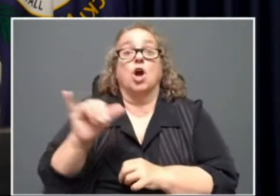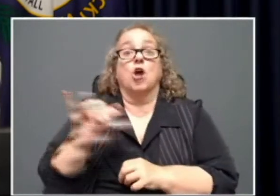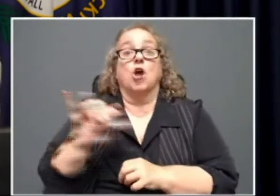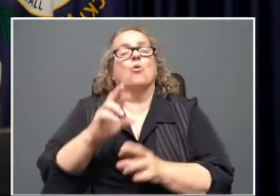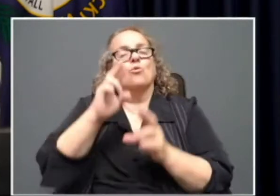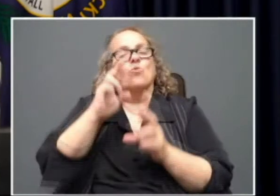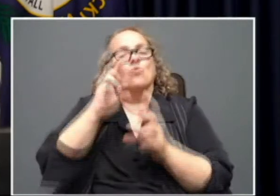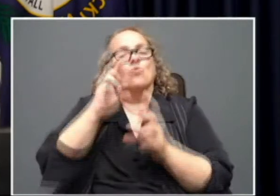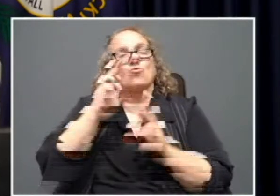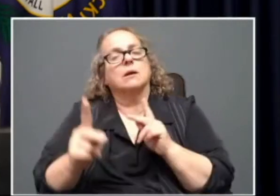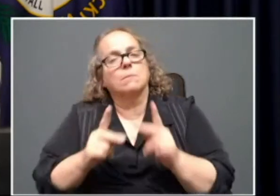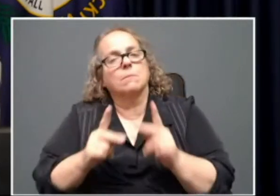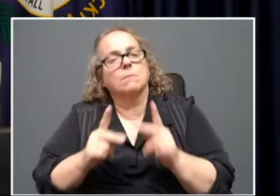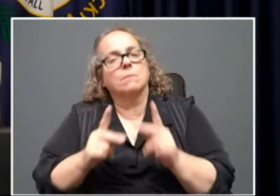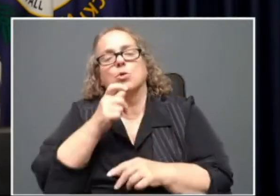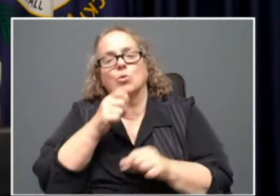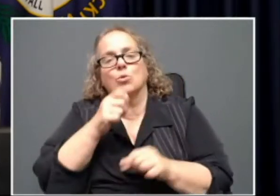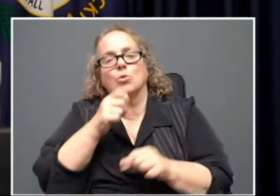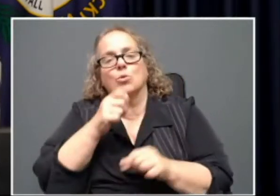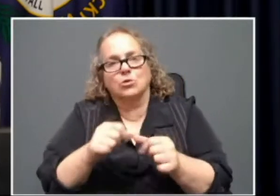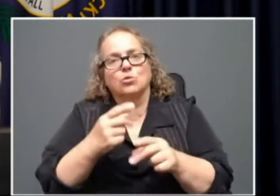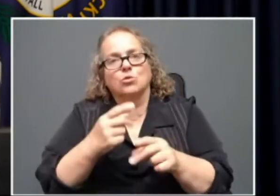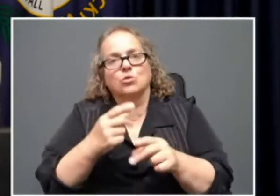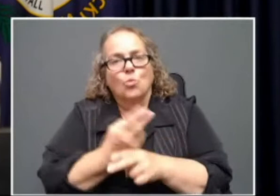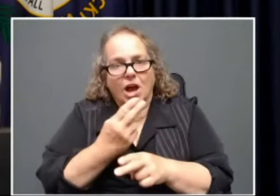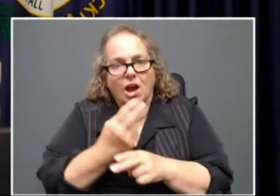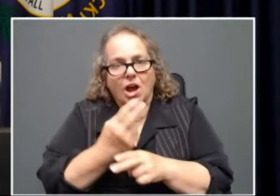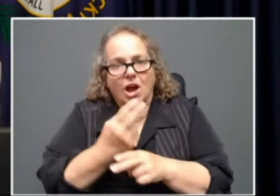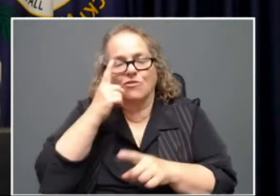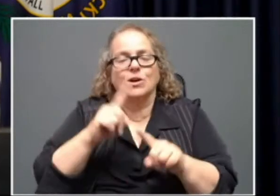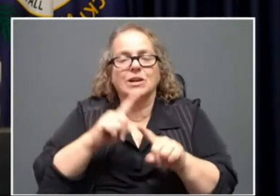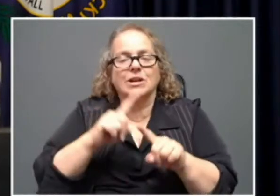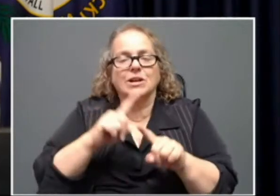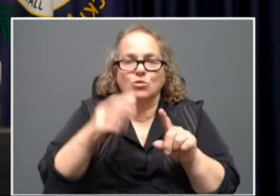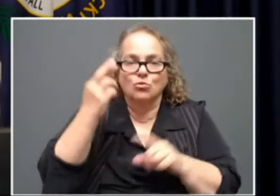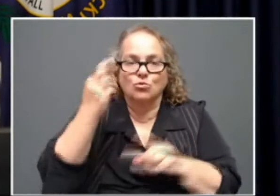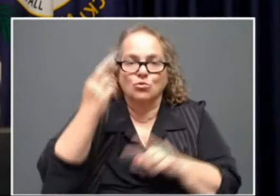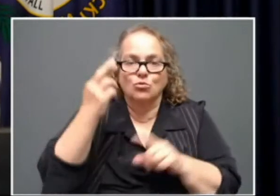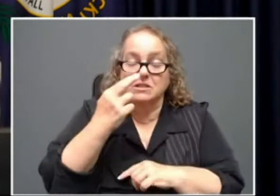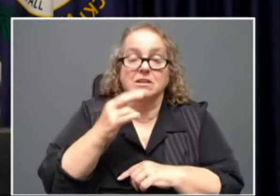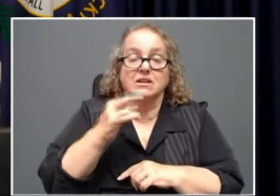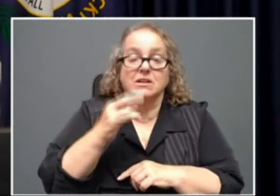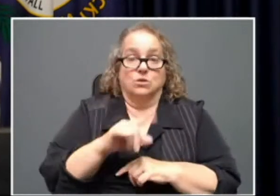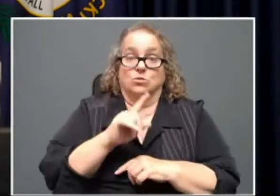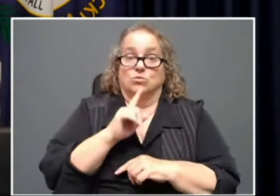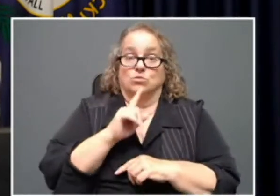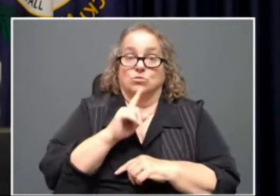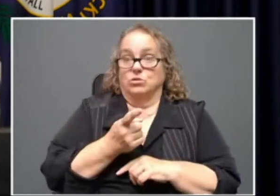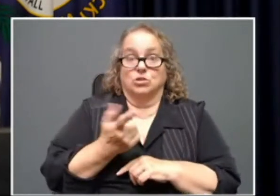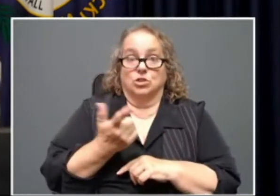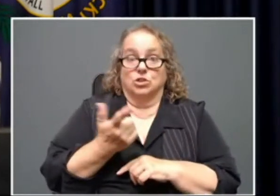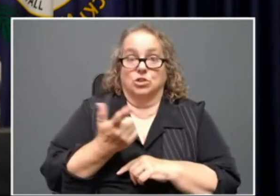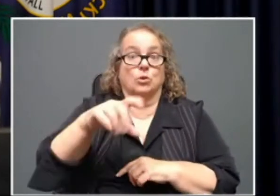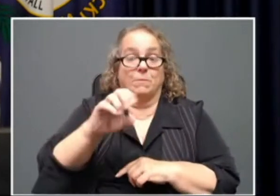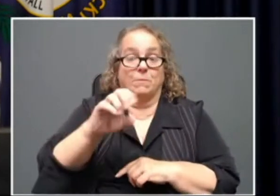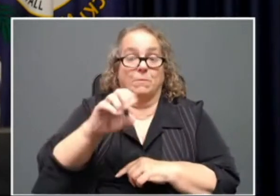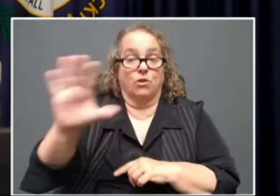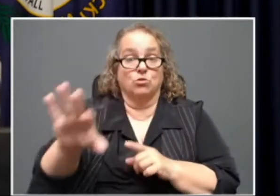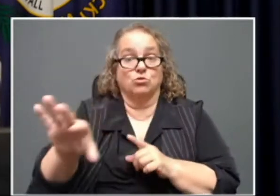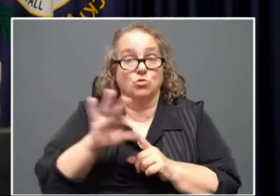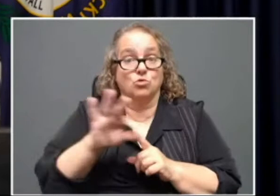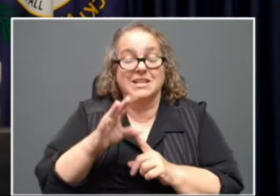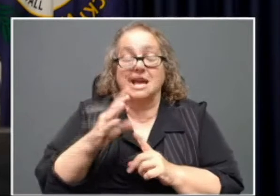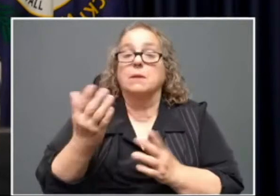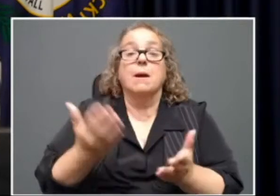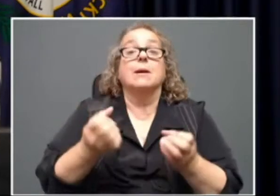there who continue to wear them for different reasons. That certainly ought to be their choice. And there may be many reasons